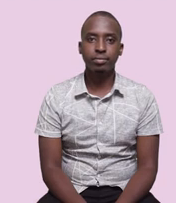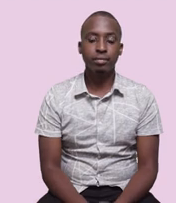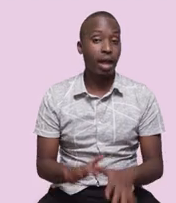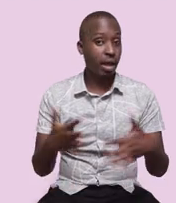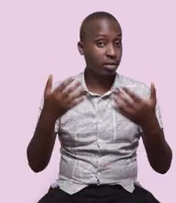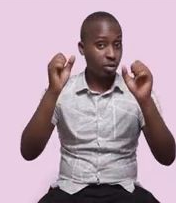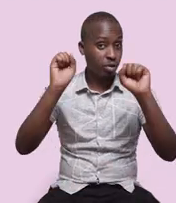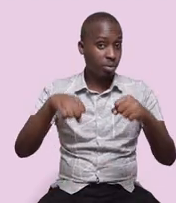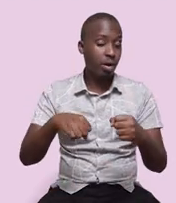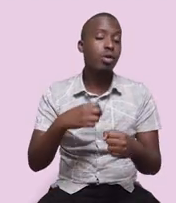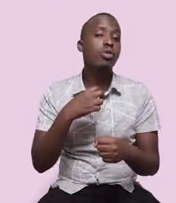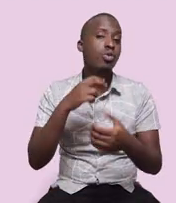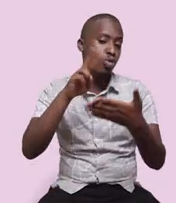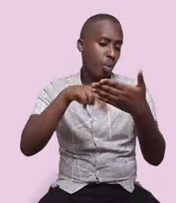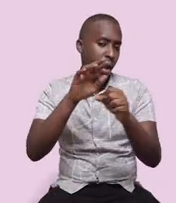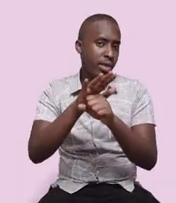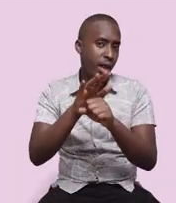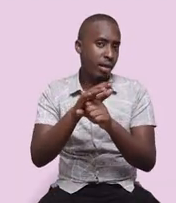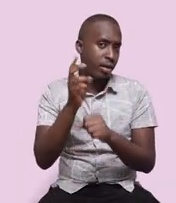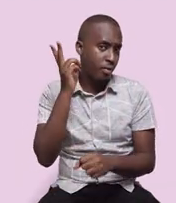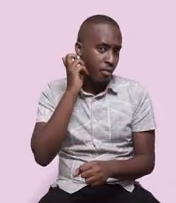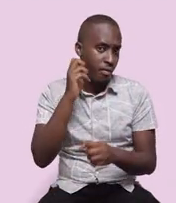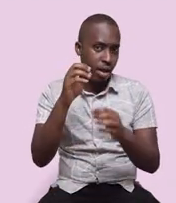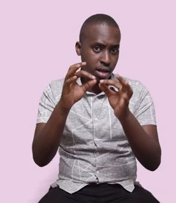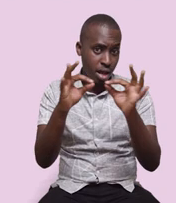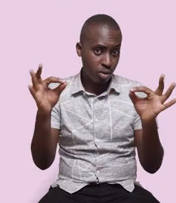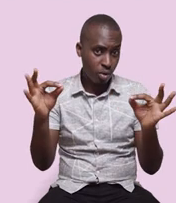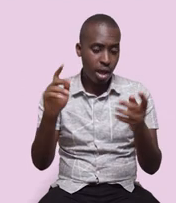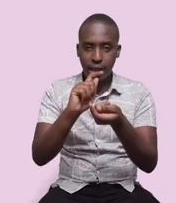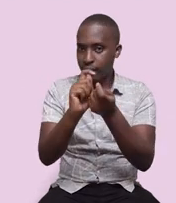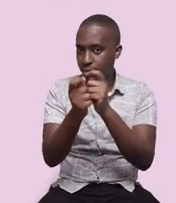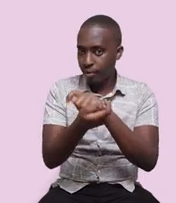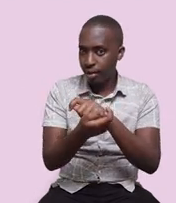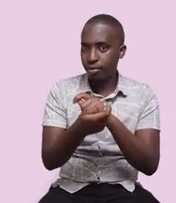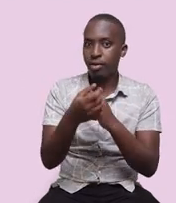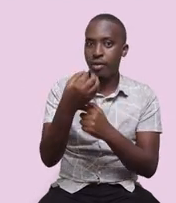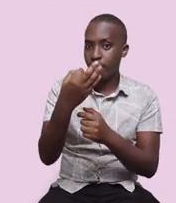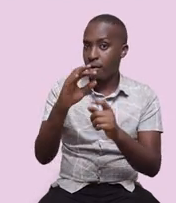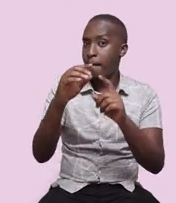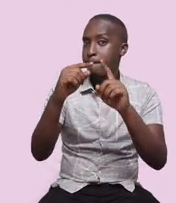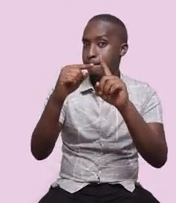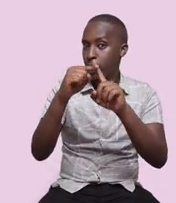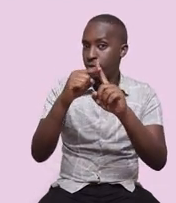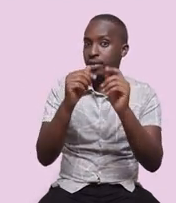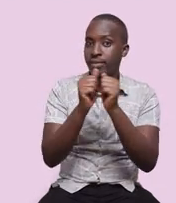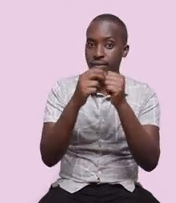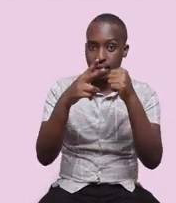Can you read out the sentence? The inverse of positive 17